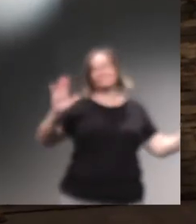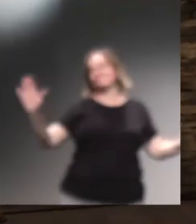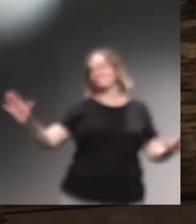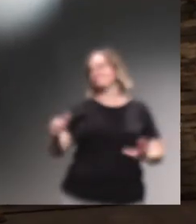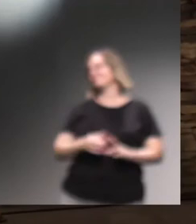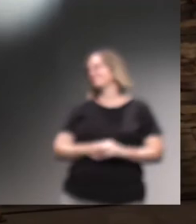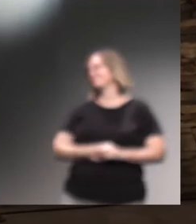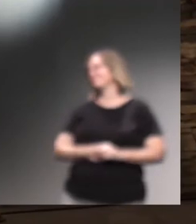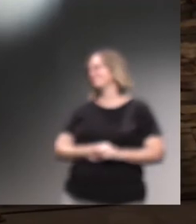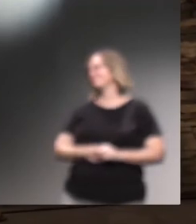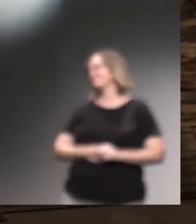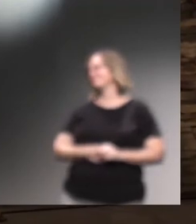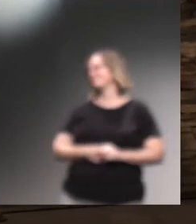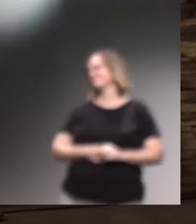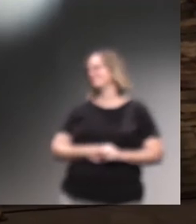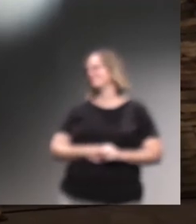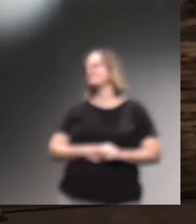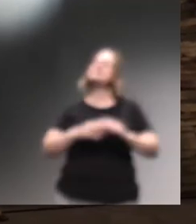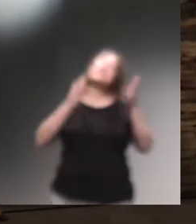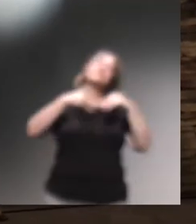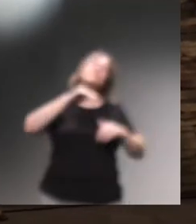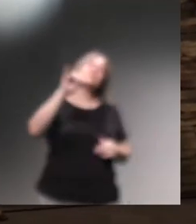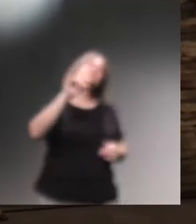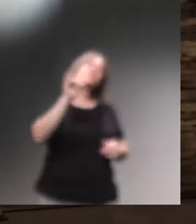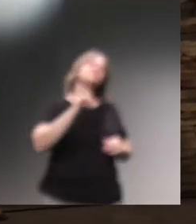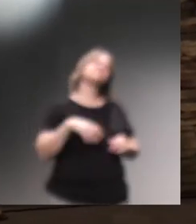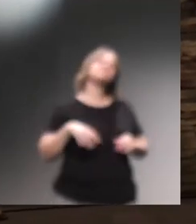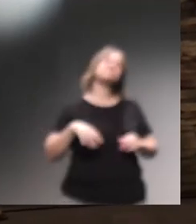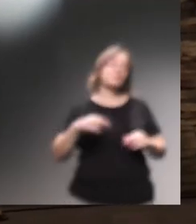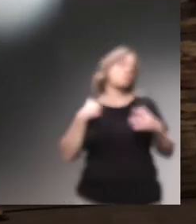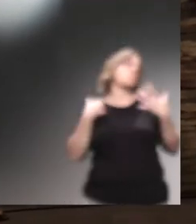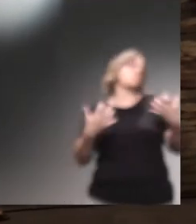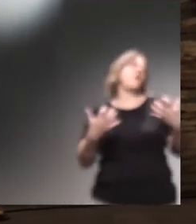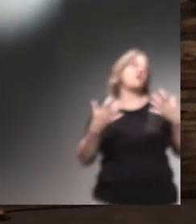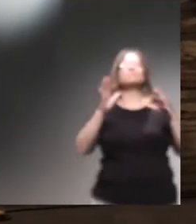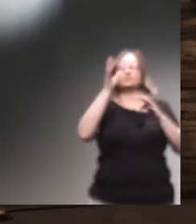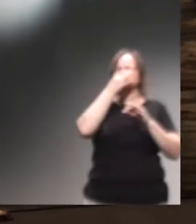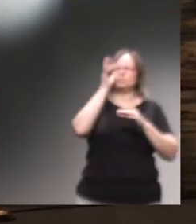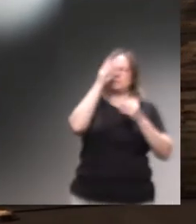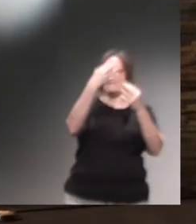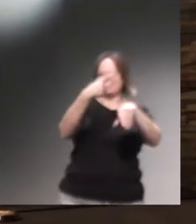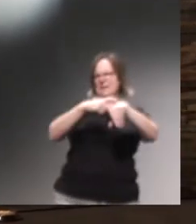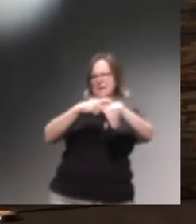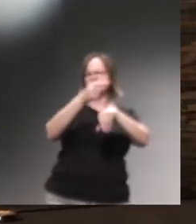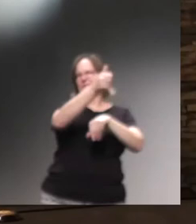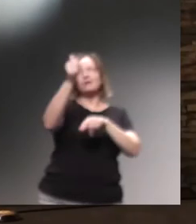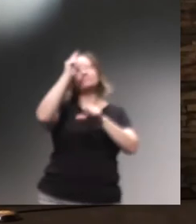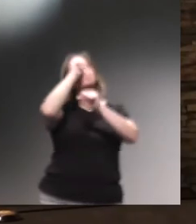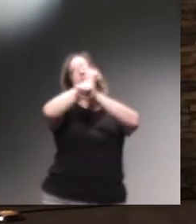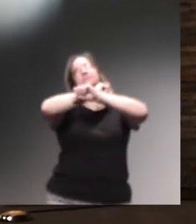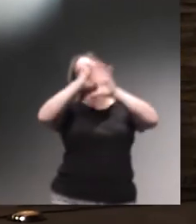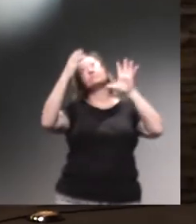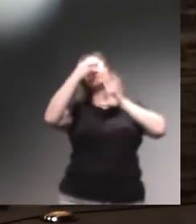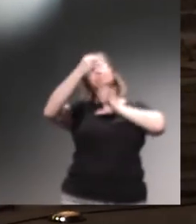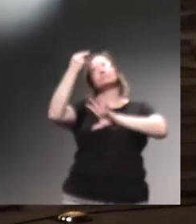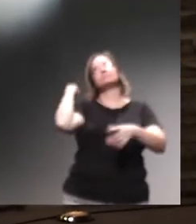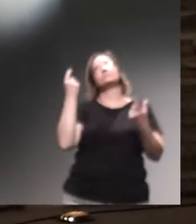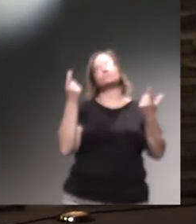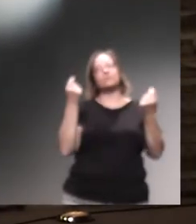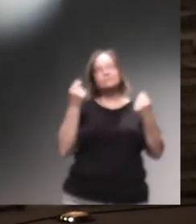I'm also, and I'll give you a second here to think about what that might be, but But I also would just